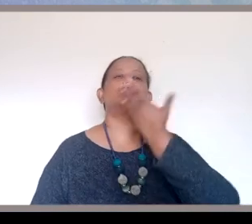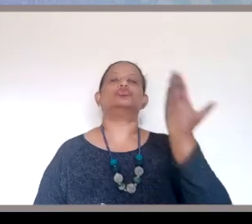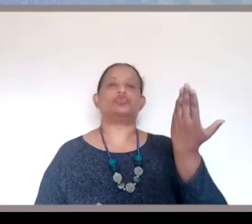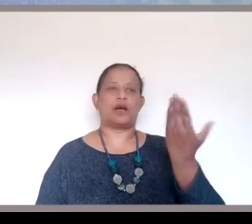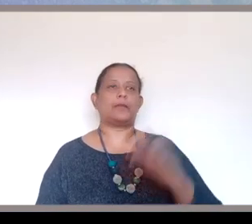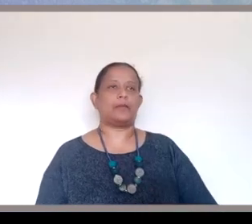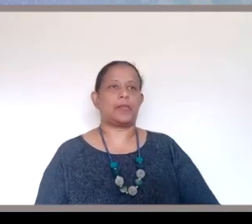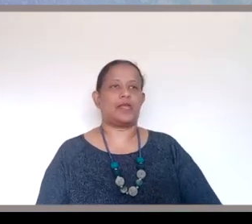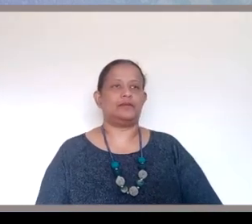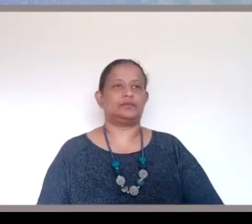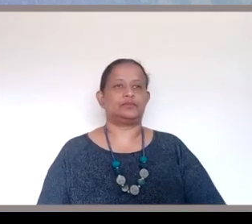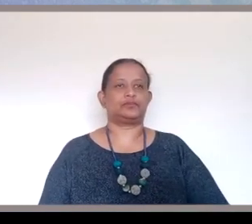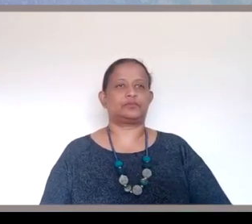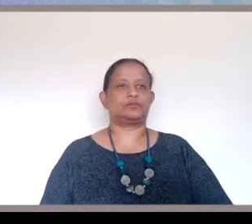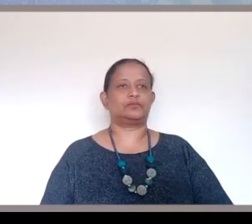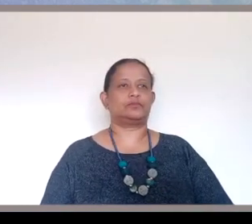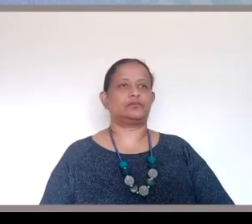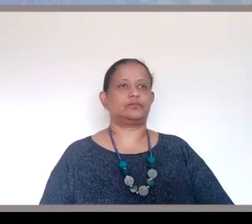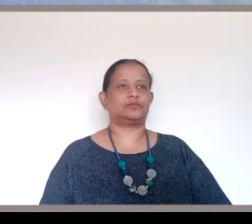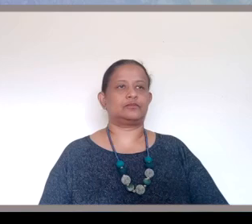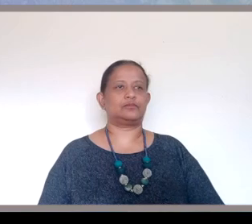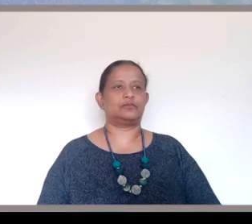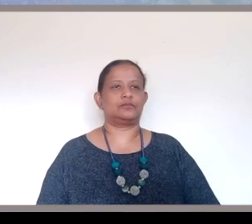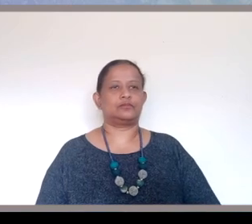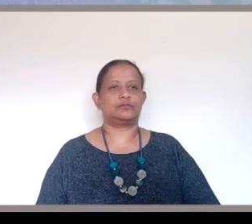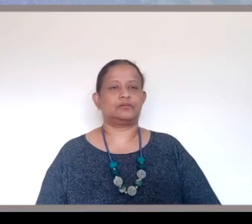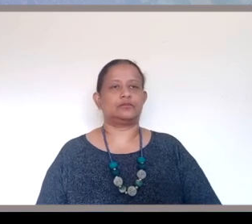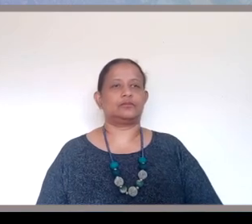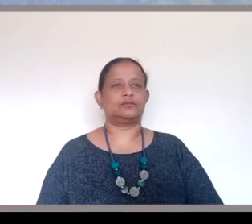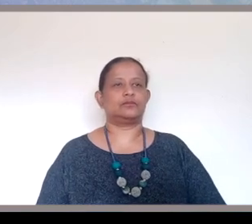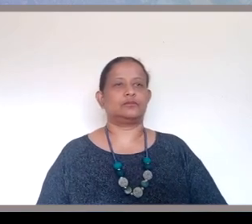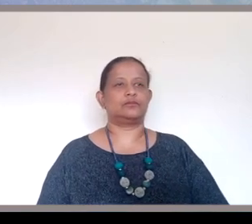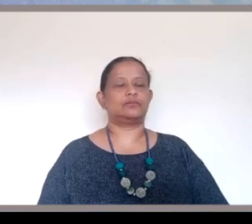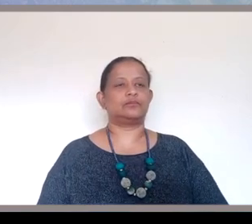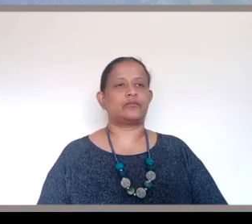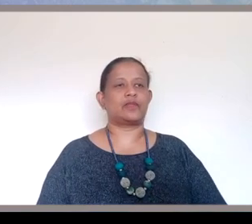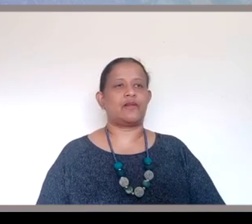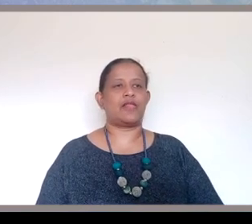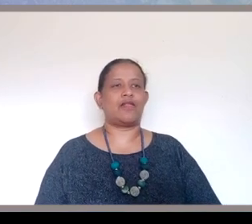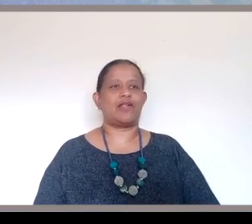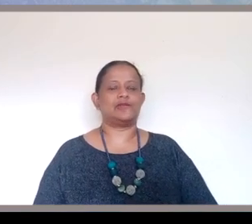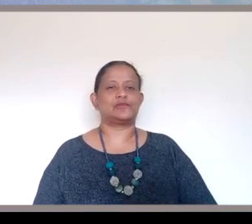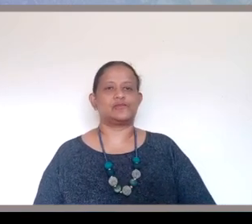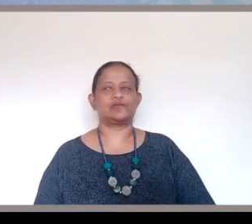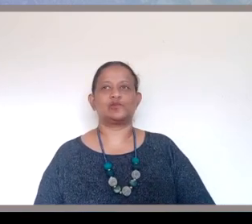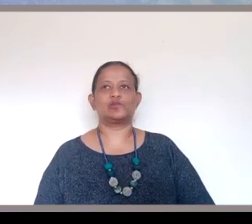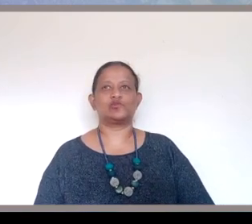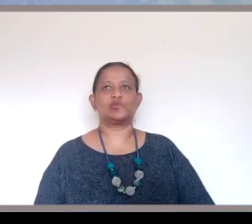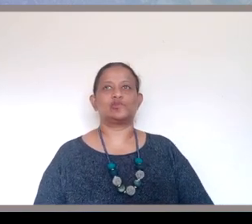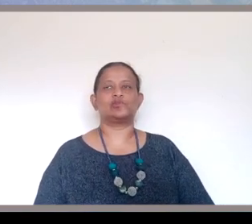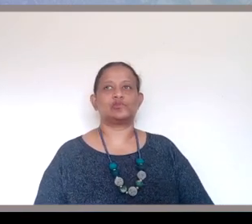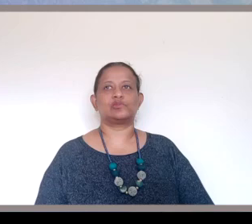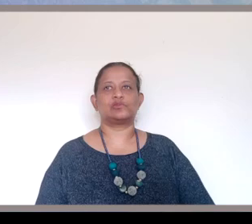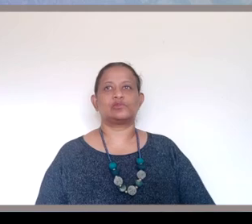Bobby Leach. Bobby Leach, he went over the Niagara Falls